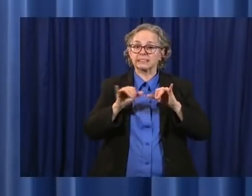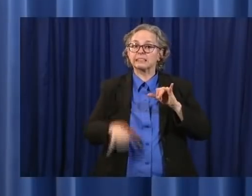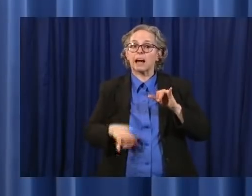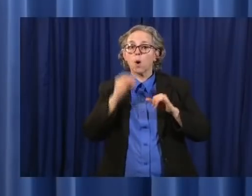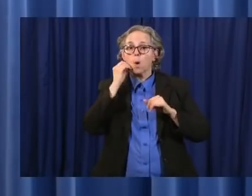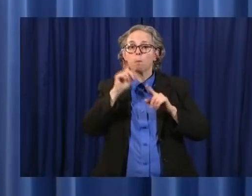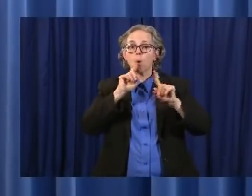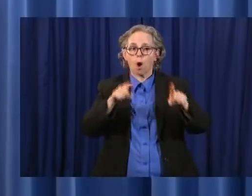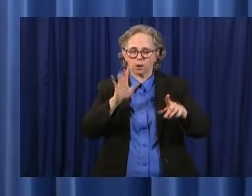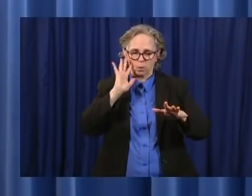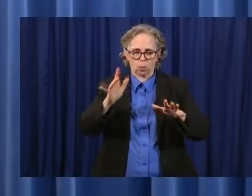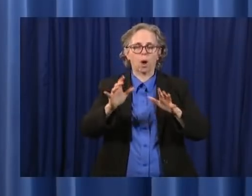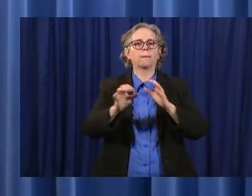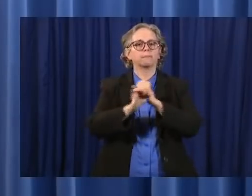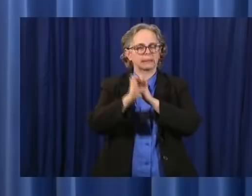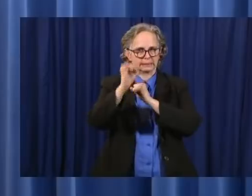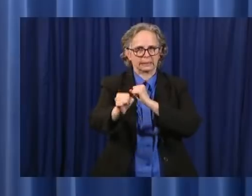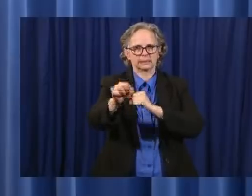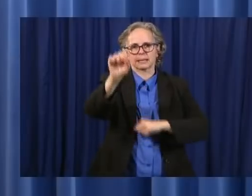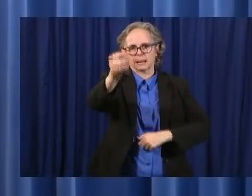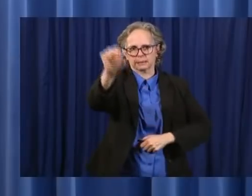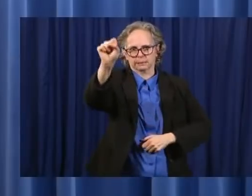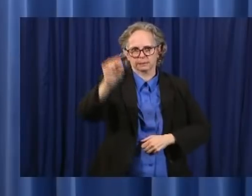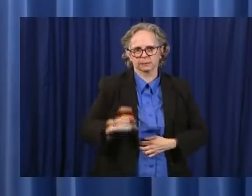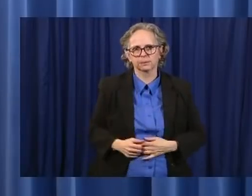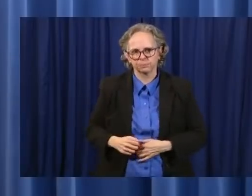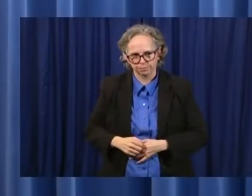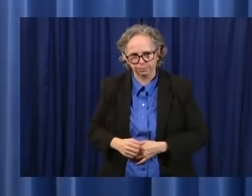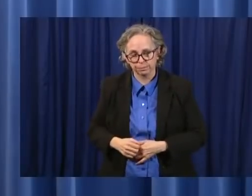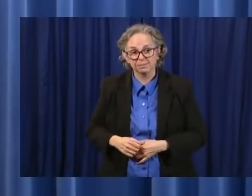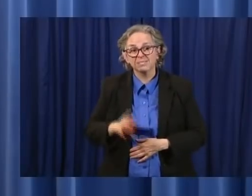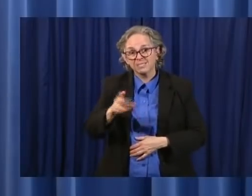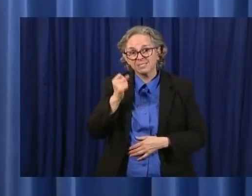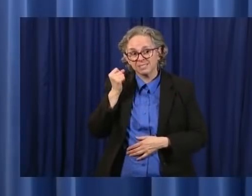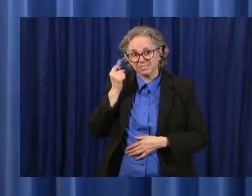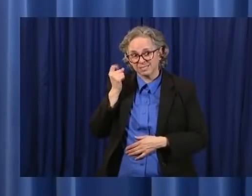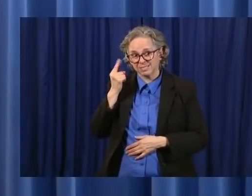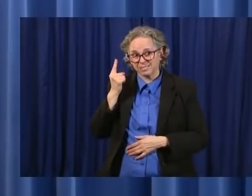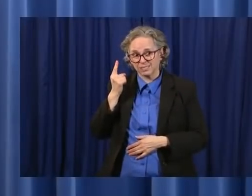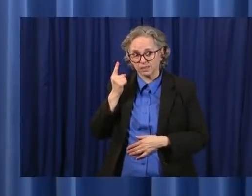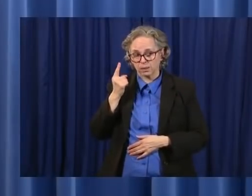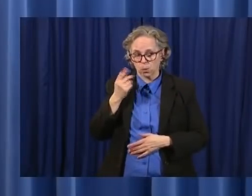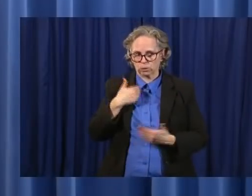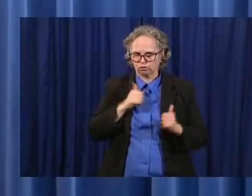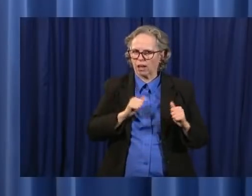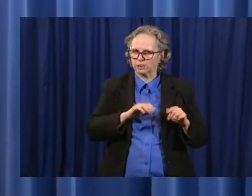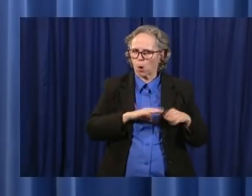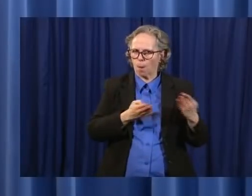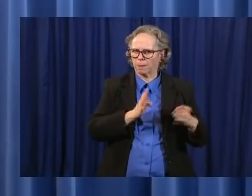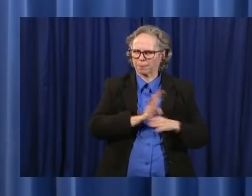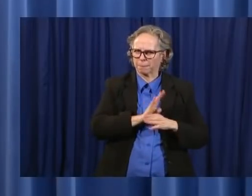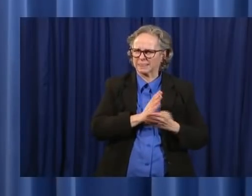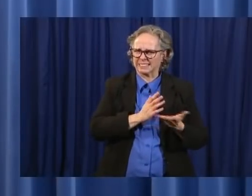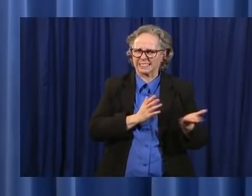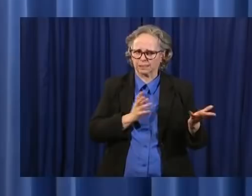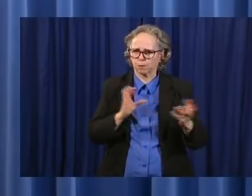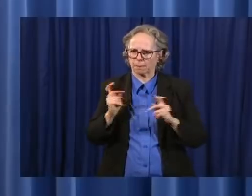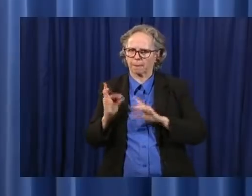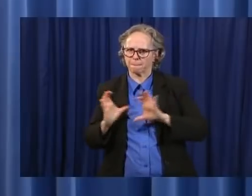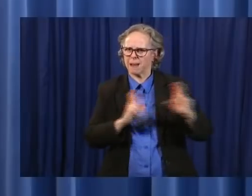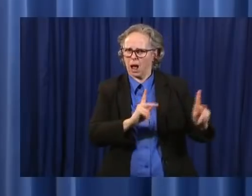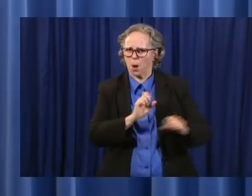Again, it's important as we try to go back to work, and as we go back to work and get this economy moving and get more people